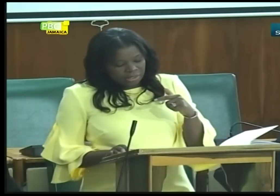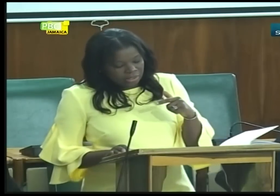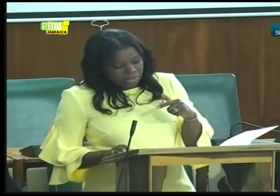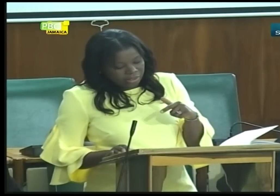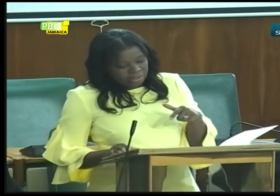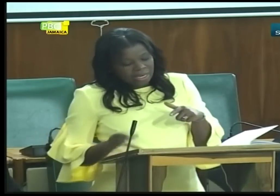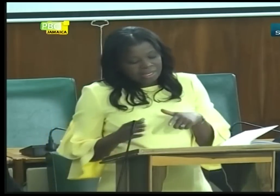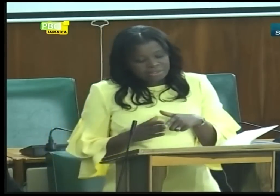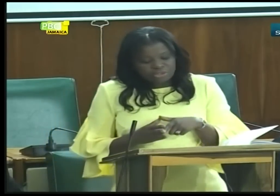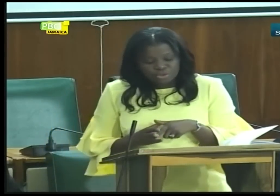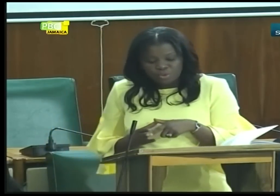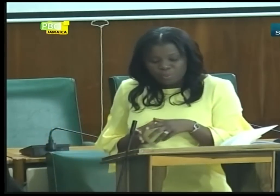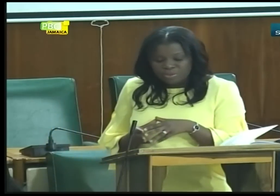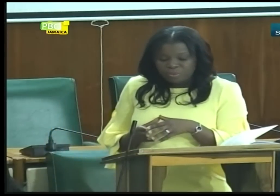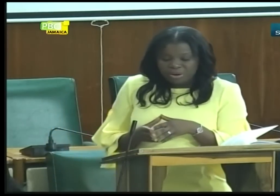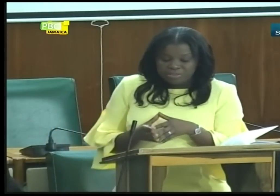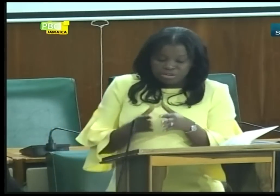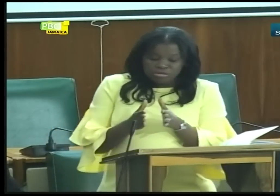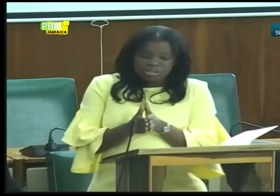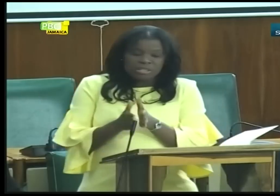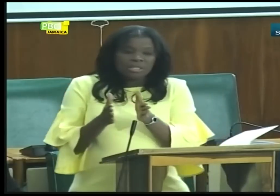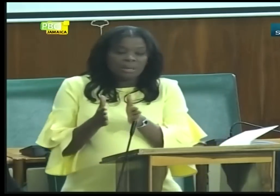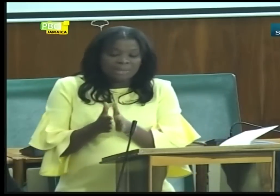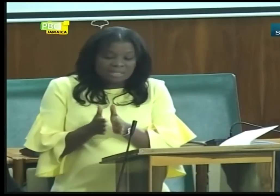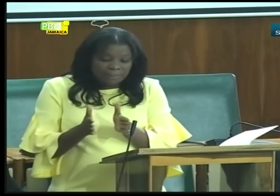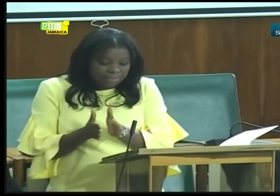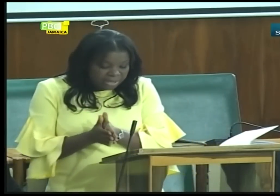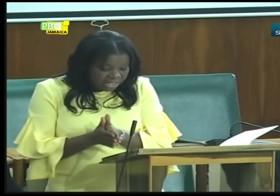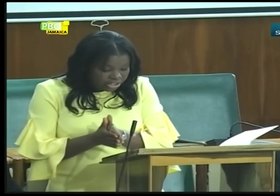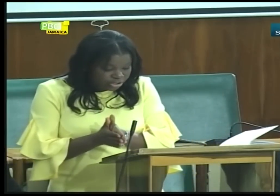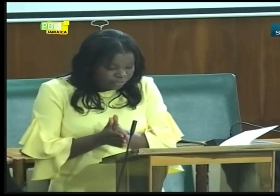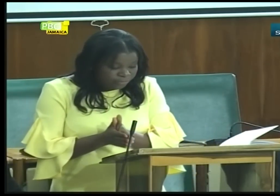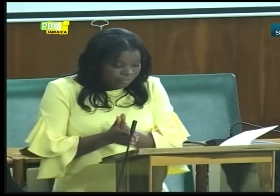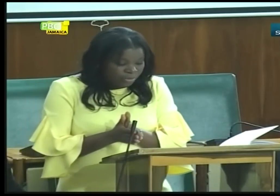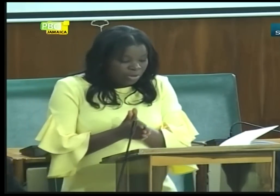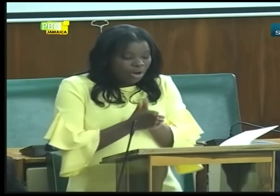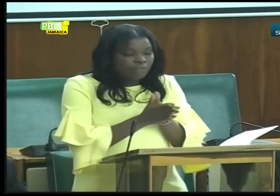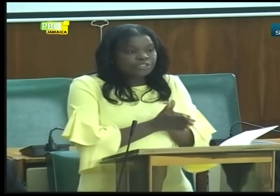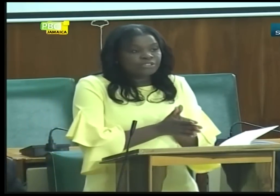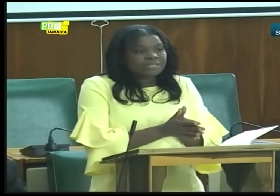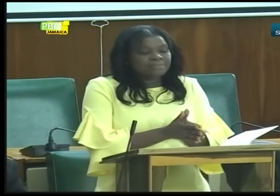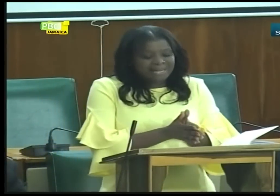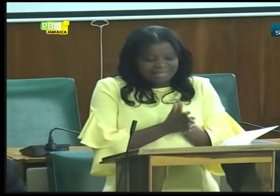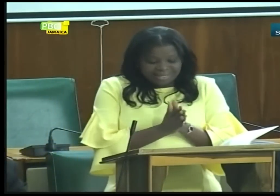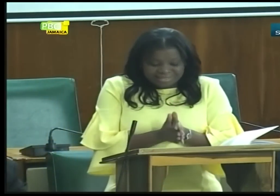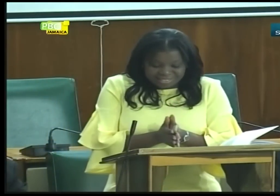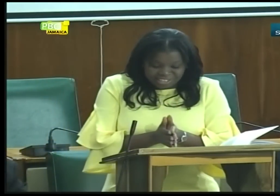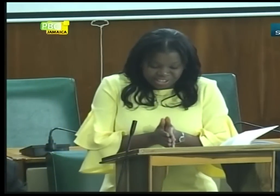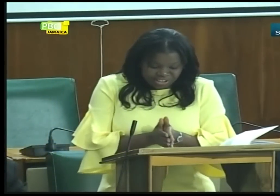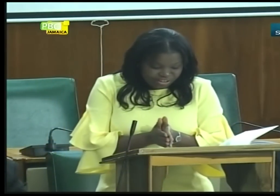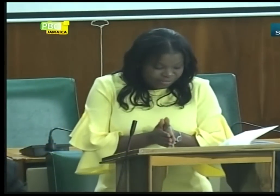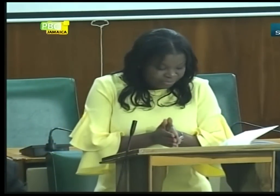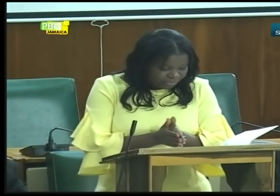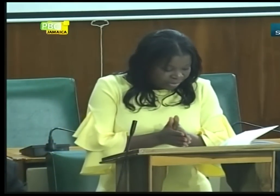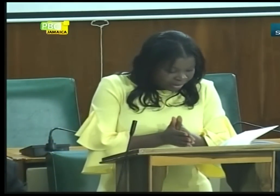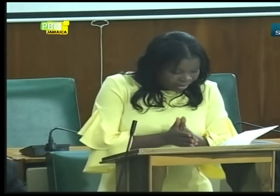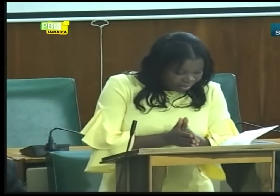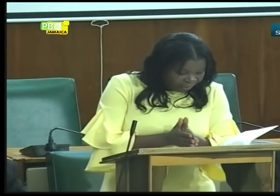Essentially, it has to do with where the trustee commits a breach of the trust by the